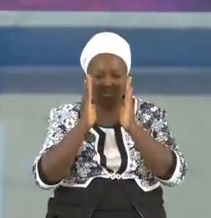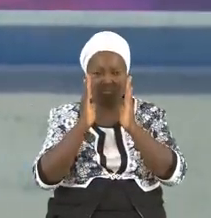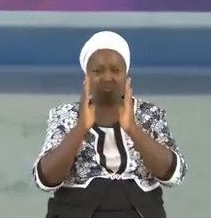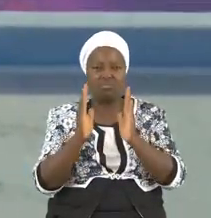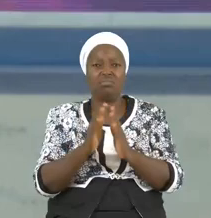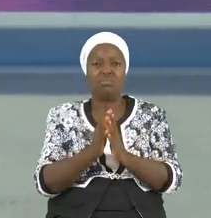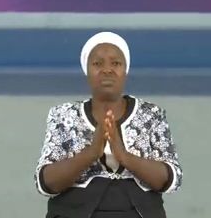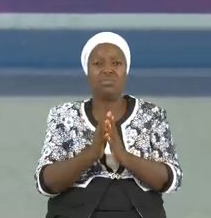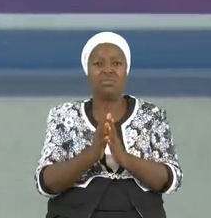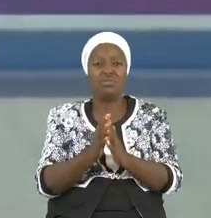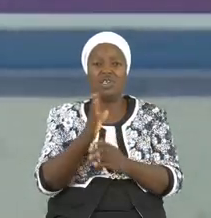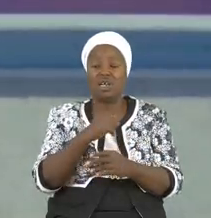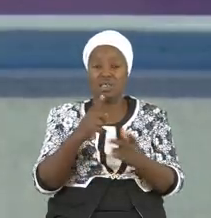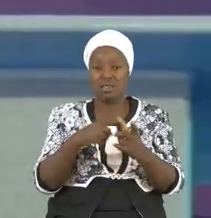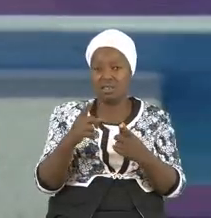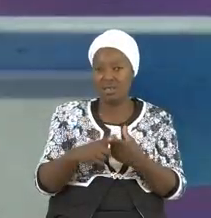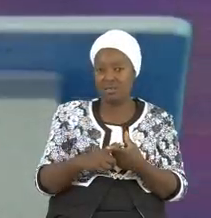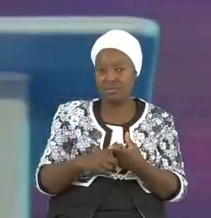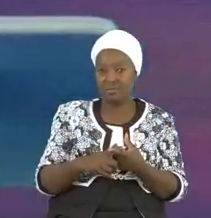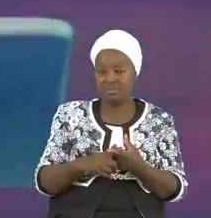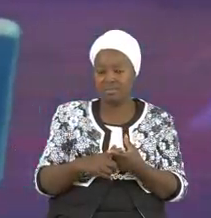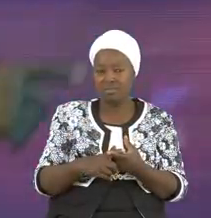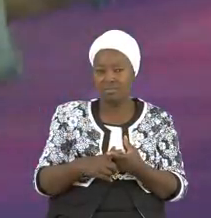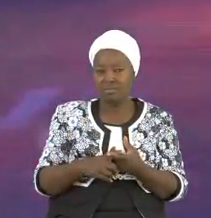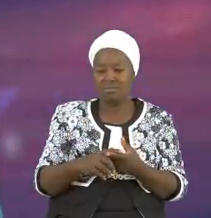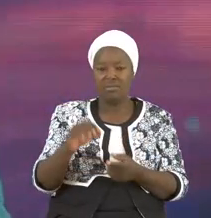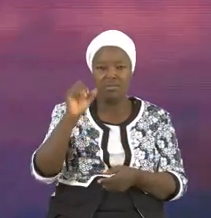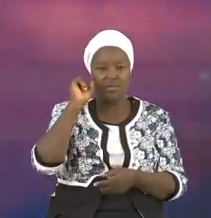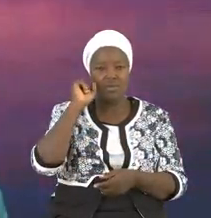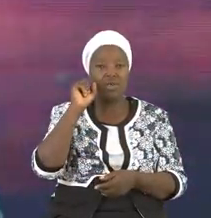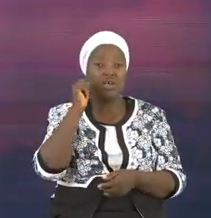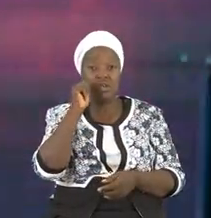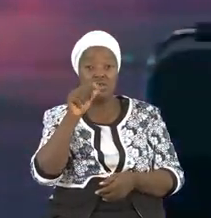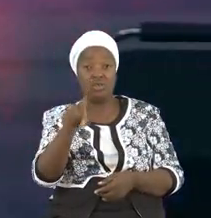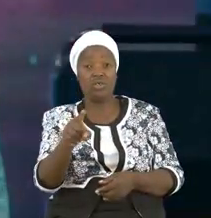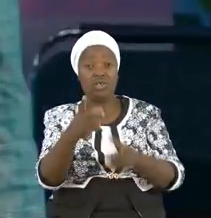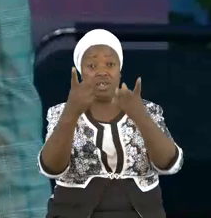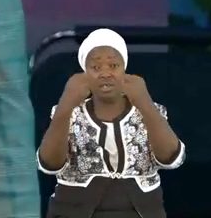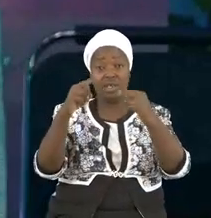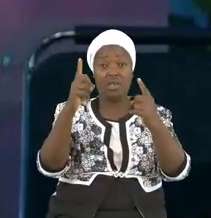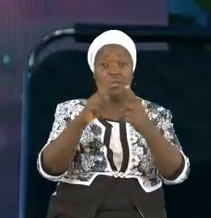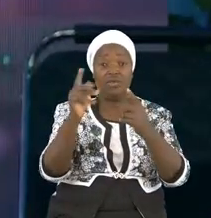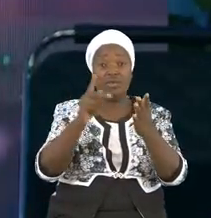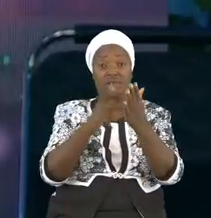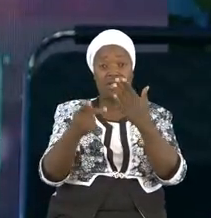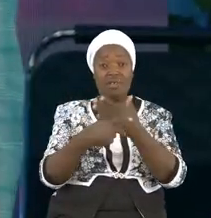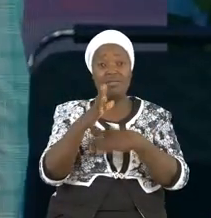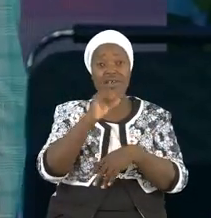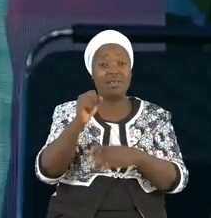And then she came to the crusade. She forgot the collar at